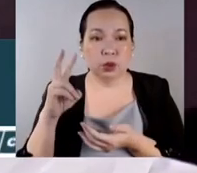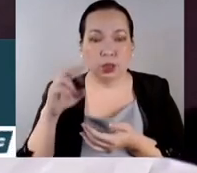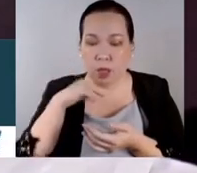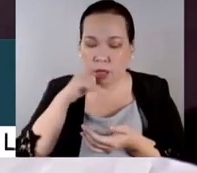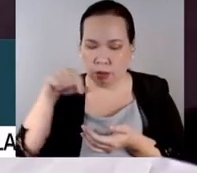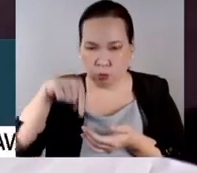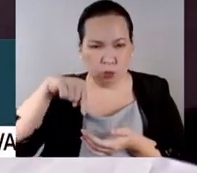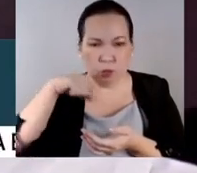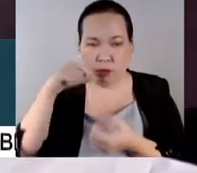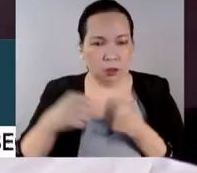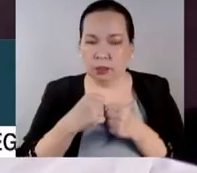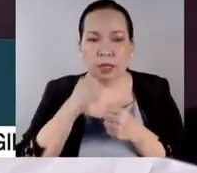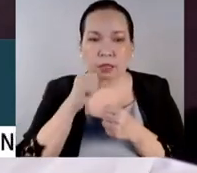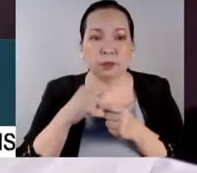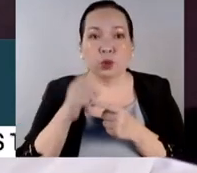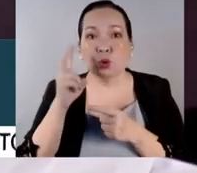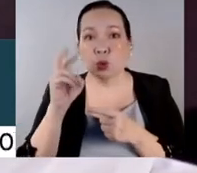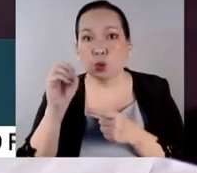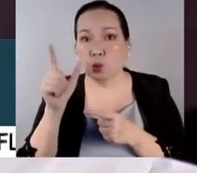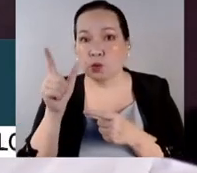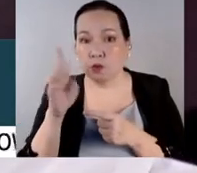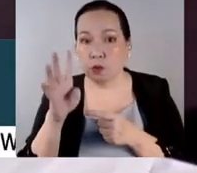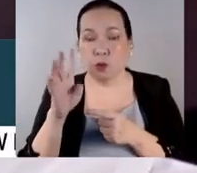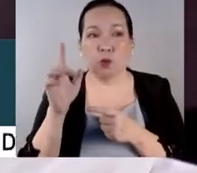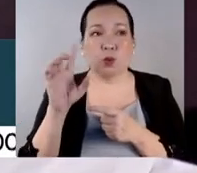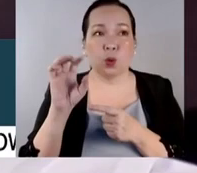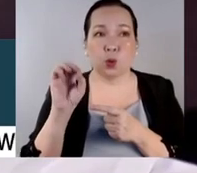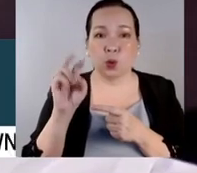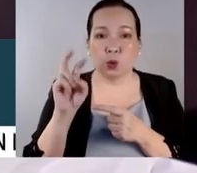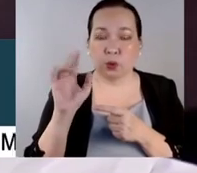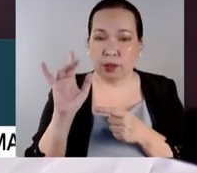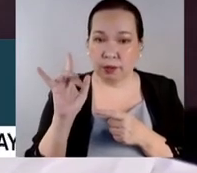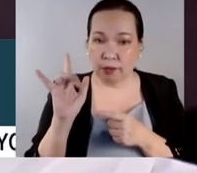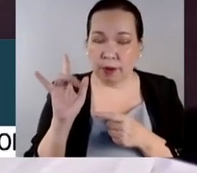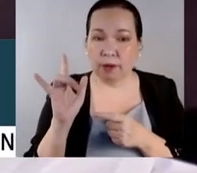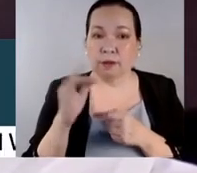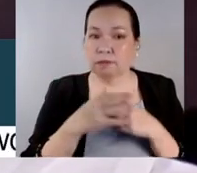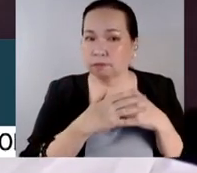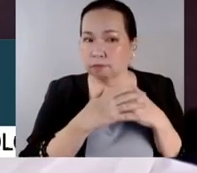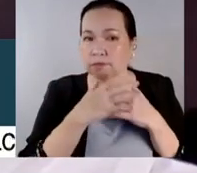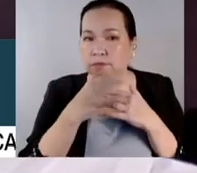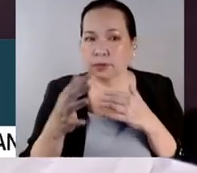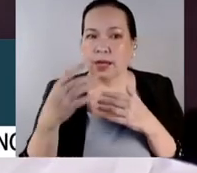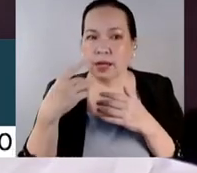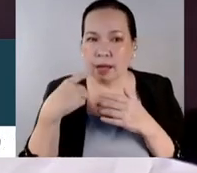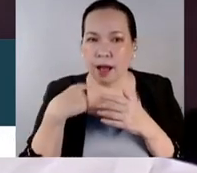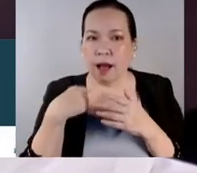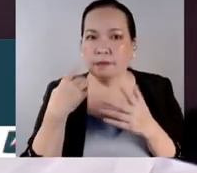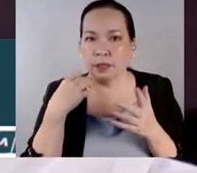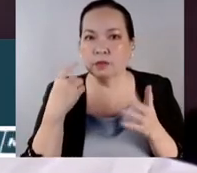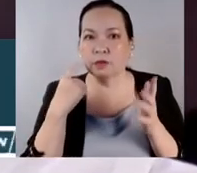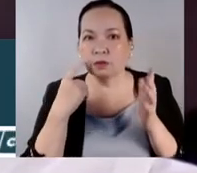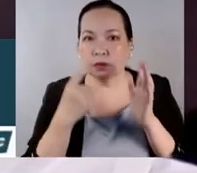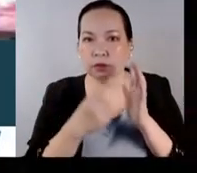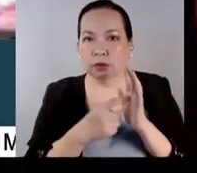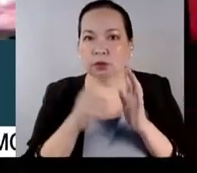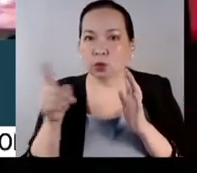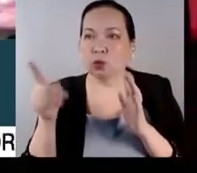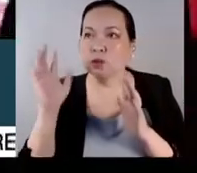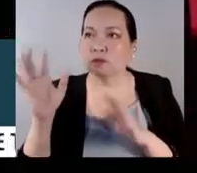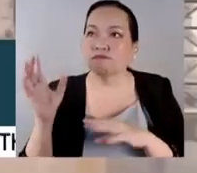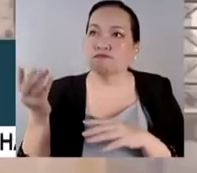25, and moving forward, there will be a recognition for their investment.